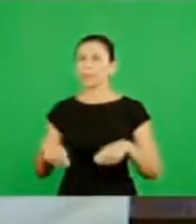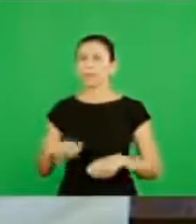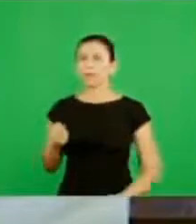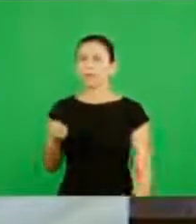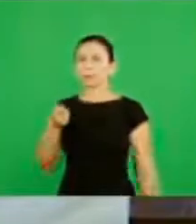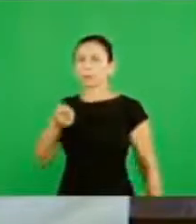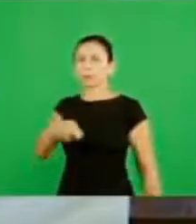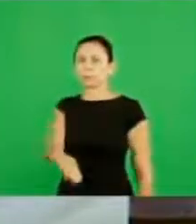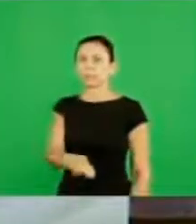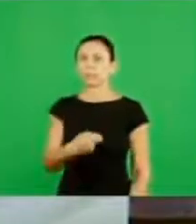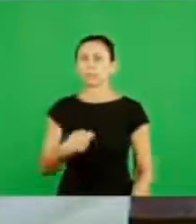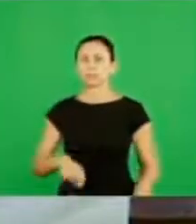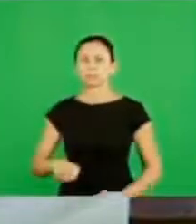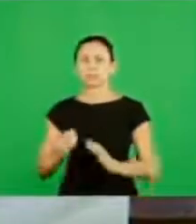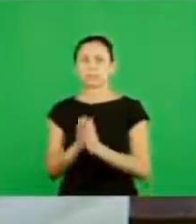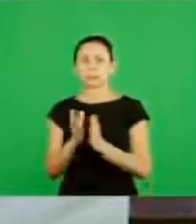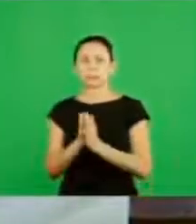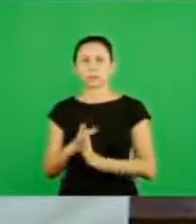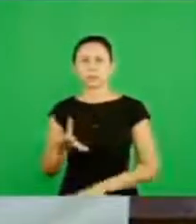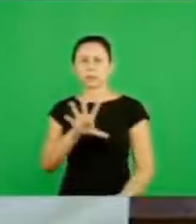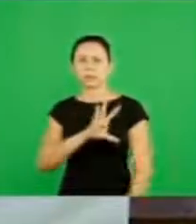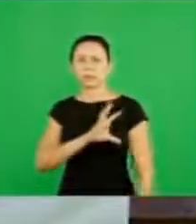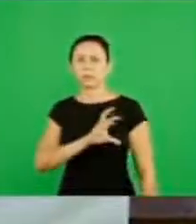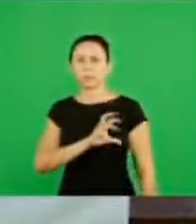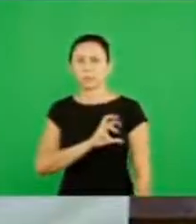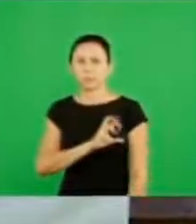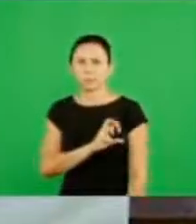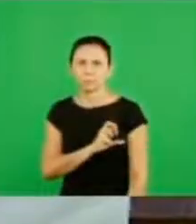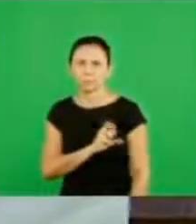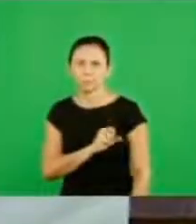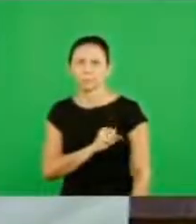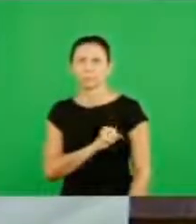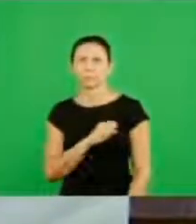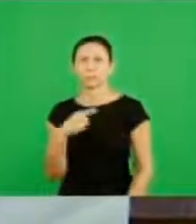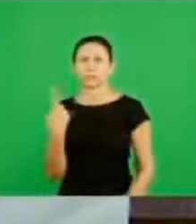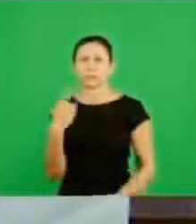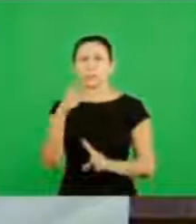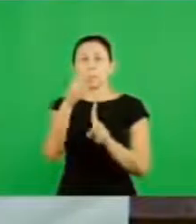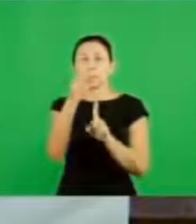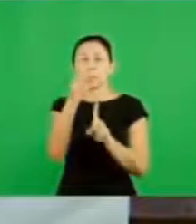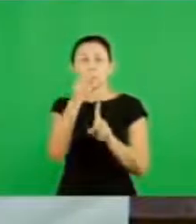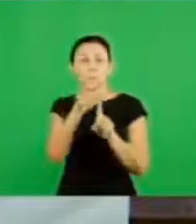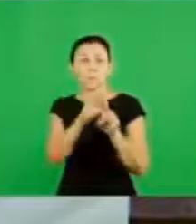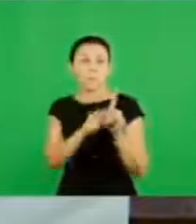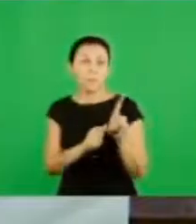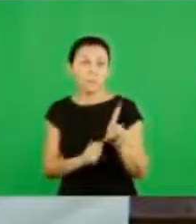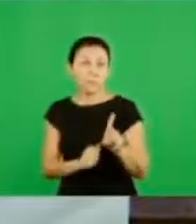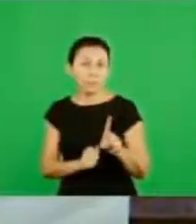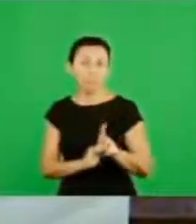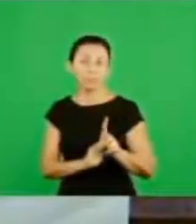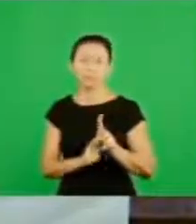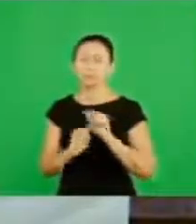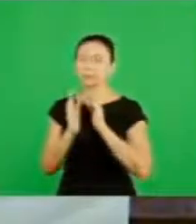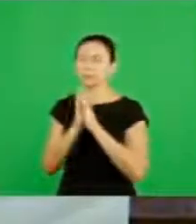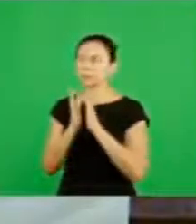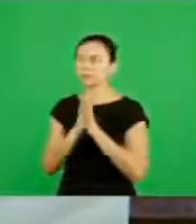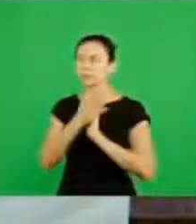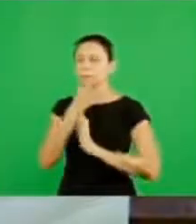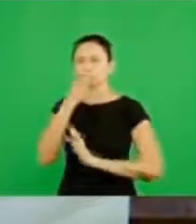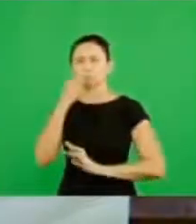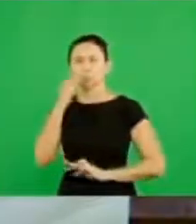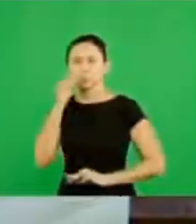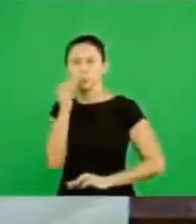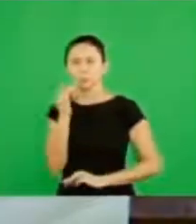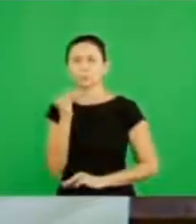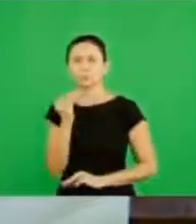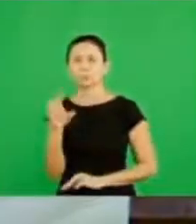They are part of our people. And we need to do this with all of our heart, because we pray 1 month for them